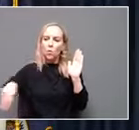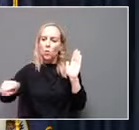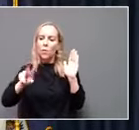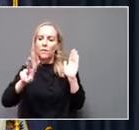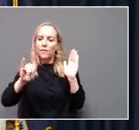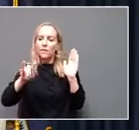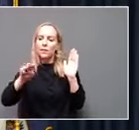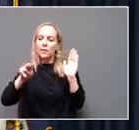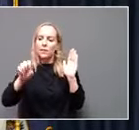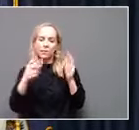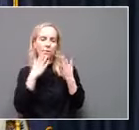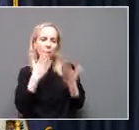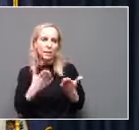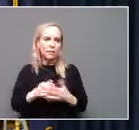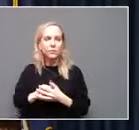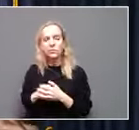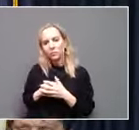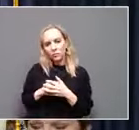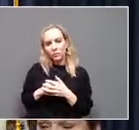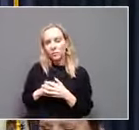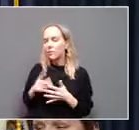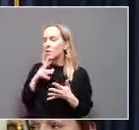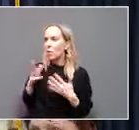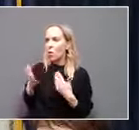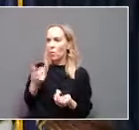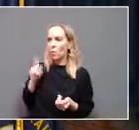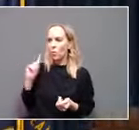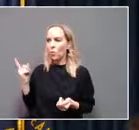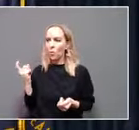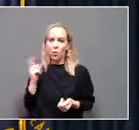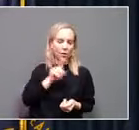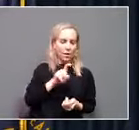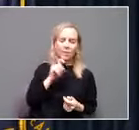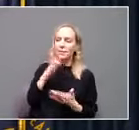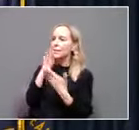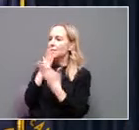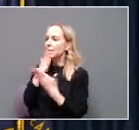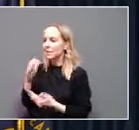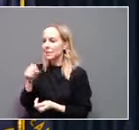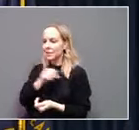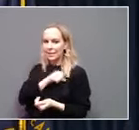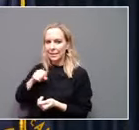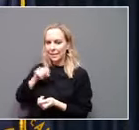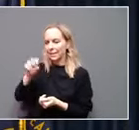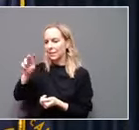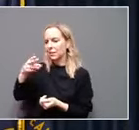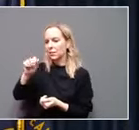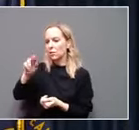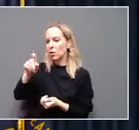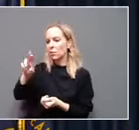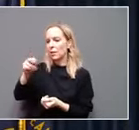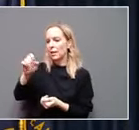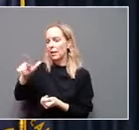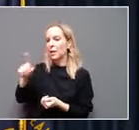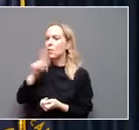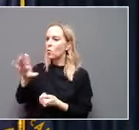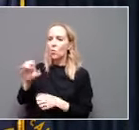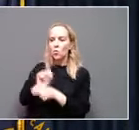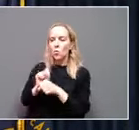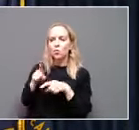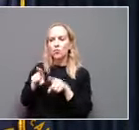Thank you. And I was about to walk over, but I've got to thank Senator Denise Harper Angel for her work over the years